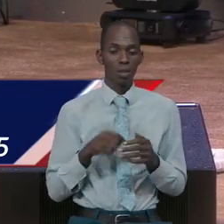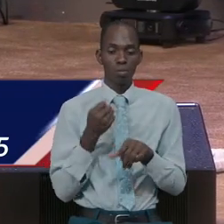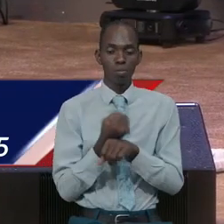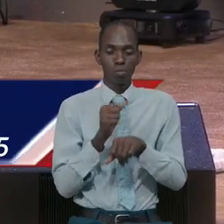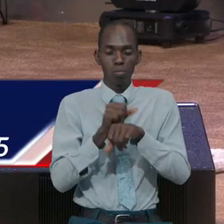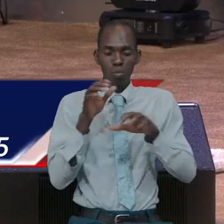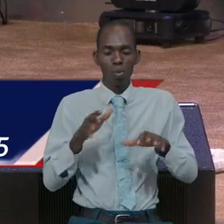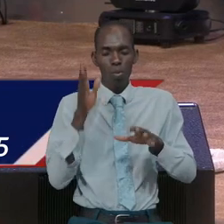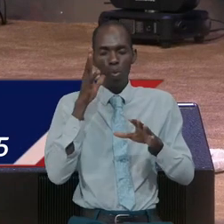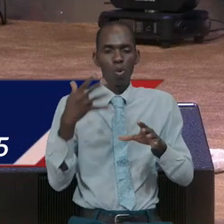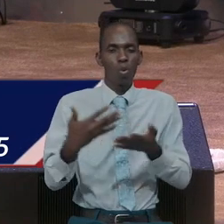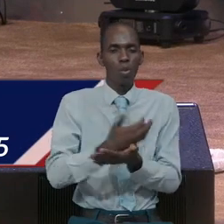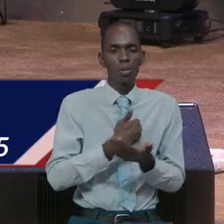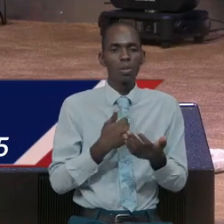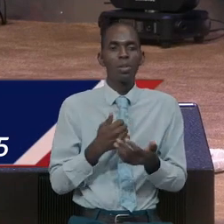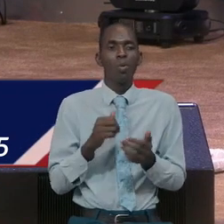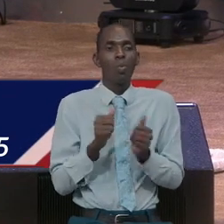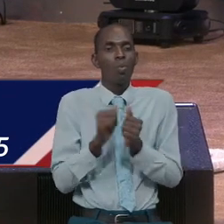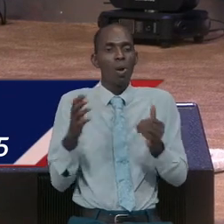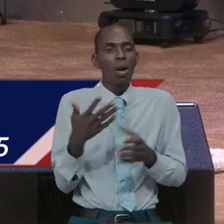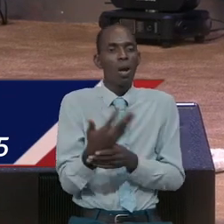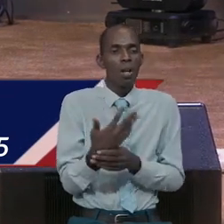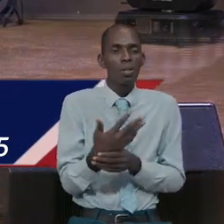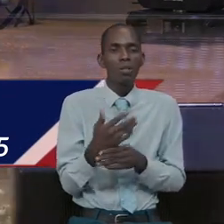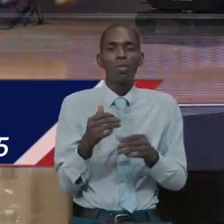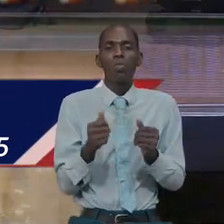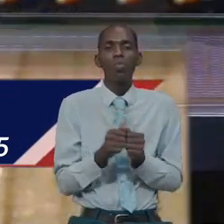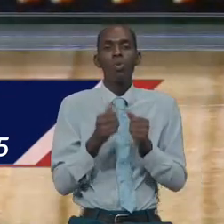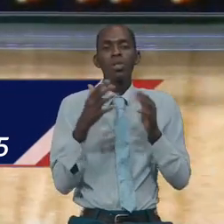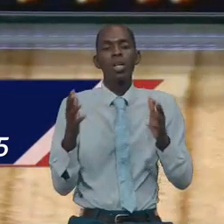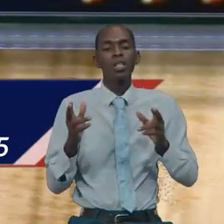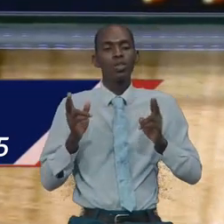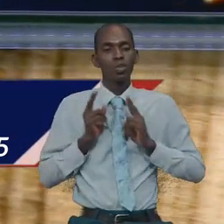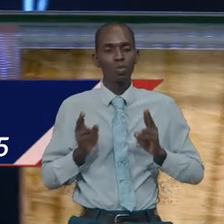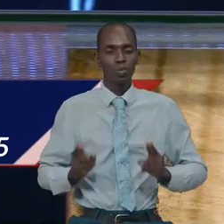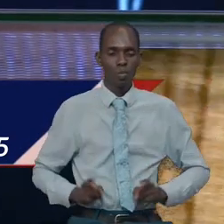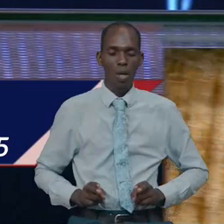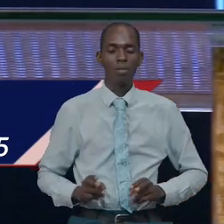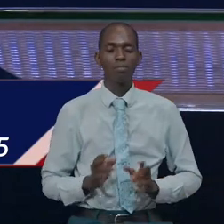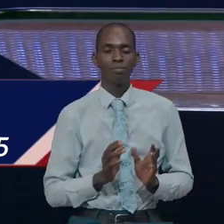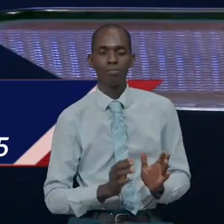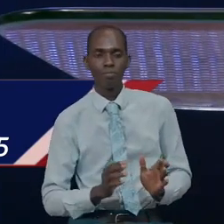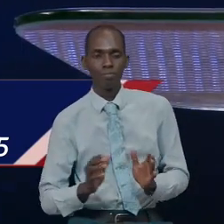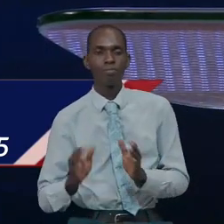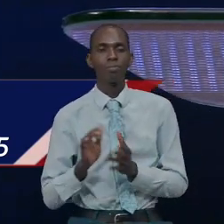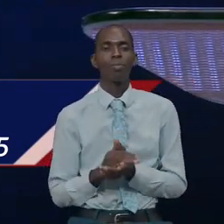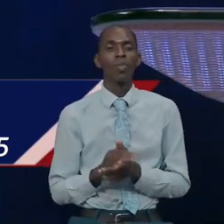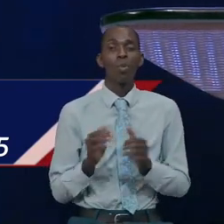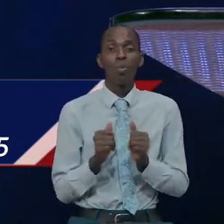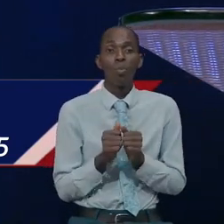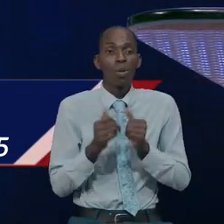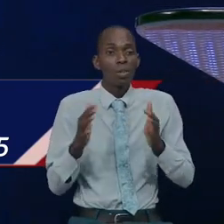out without hands, without human agency, without